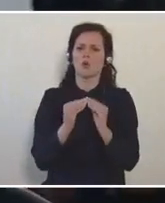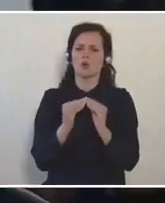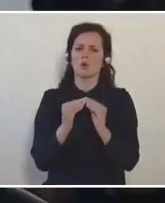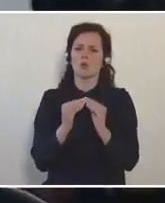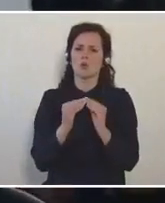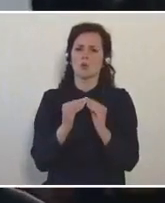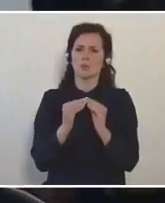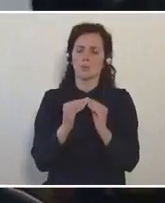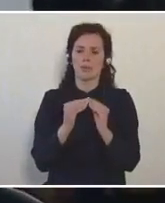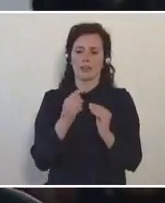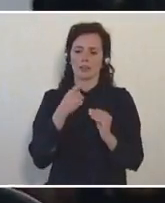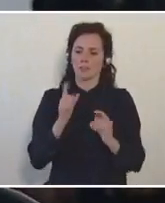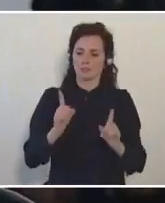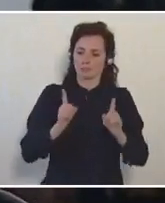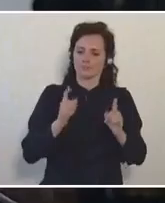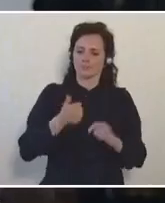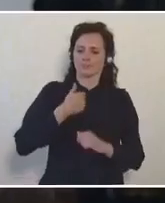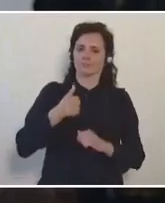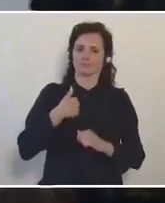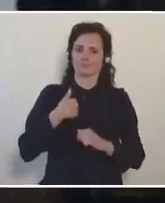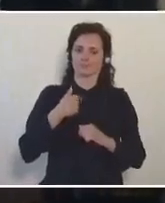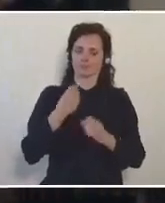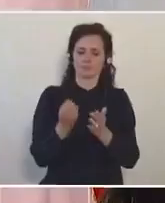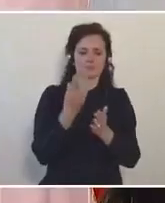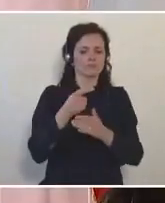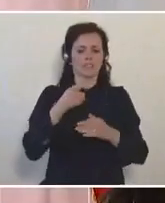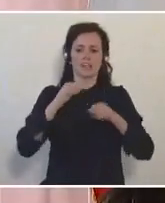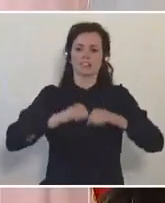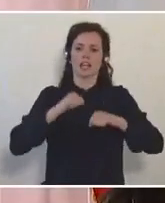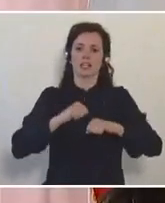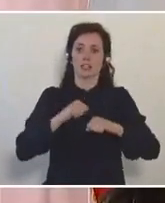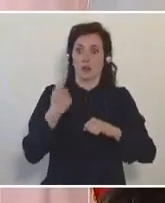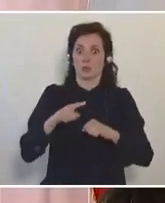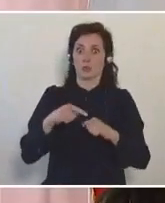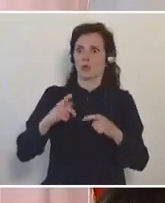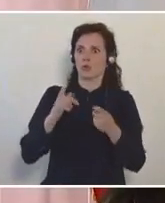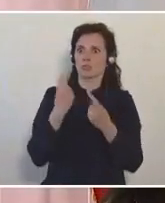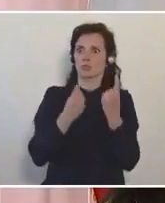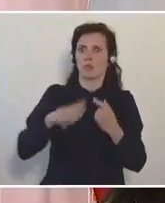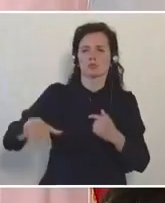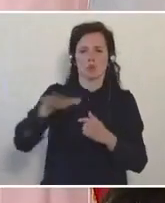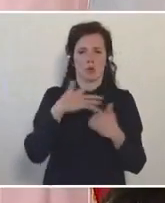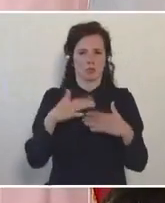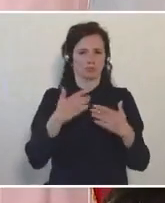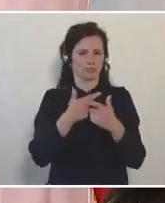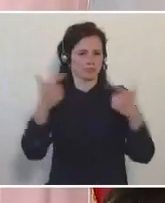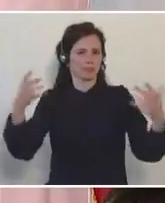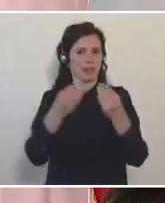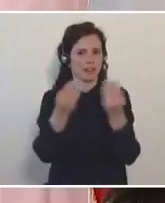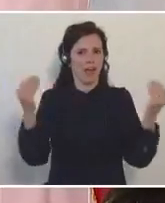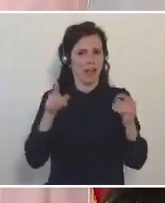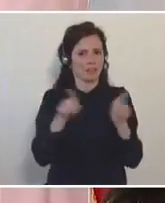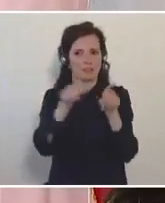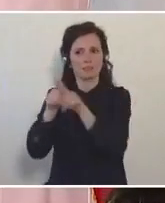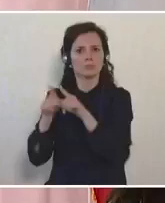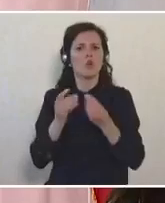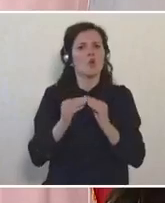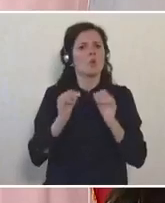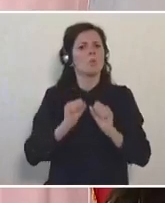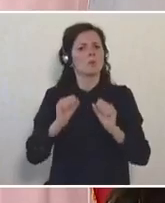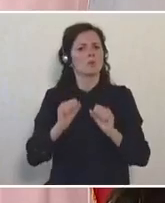our ever more polarized world? Thank you. Thank you. You want to start? I will start. What do you